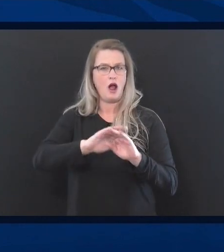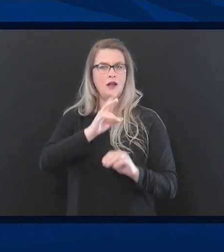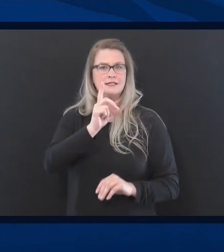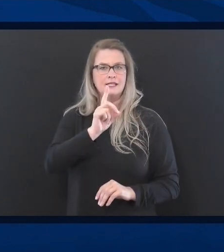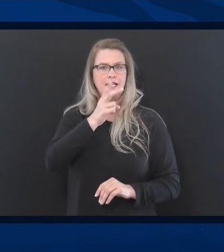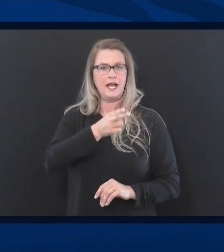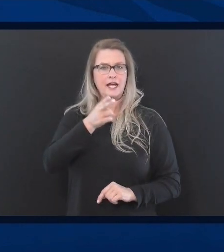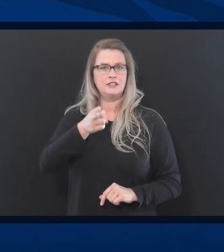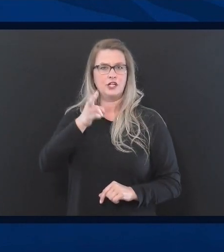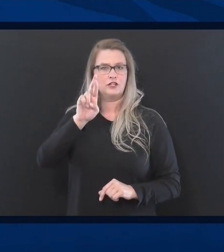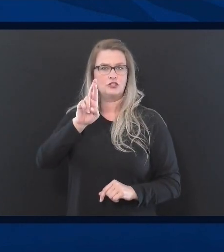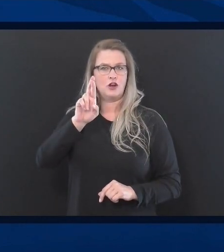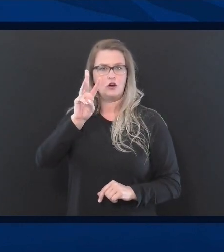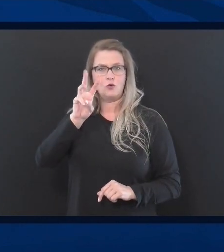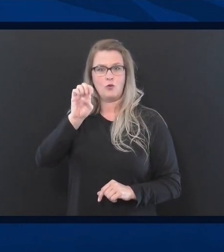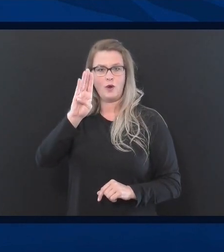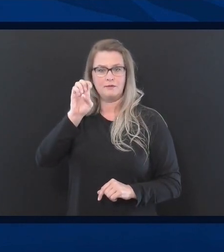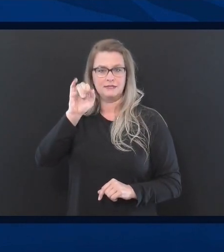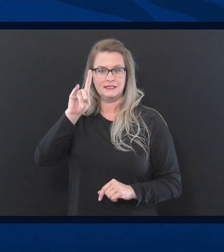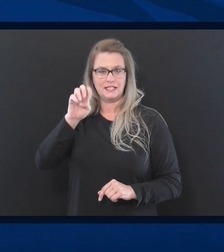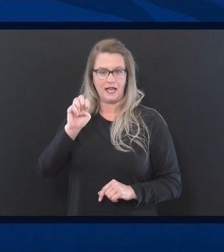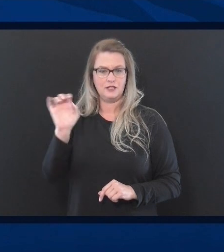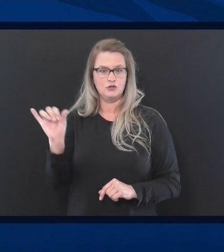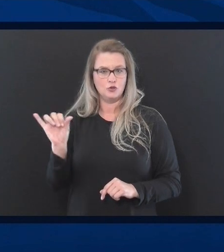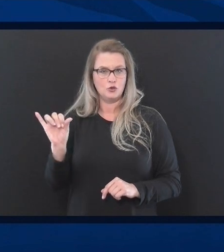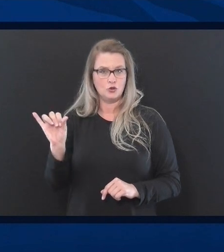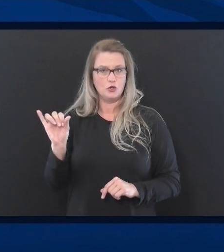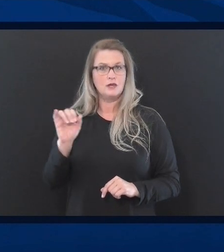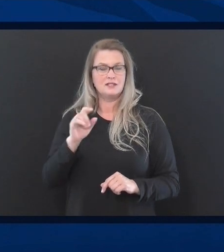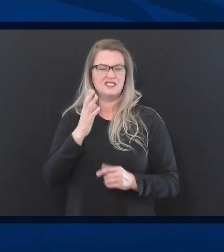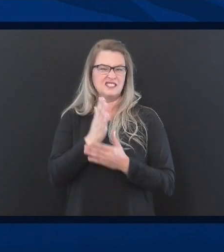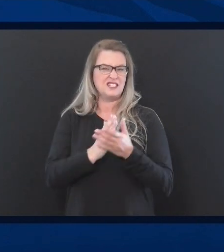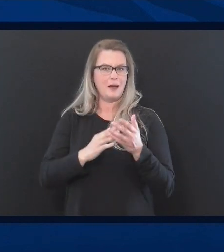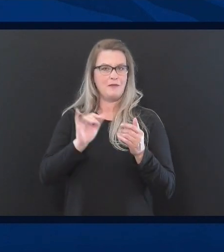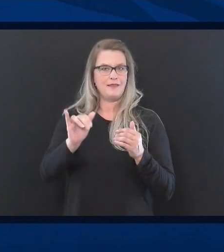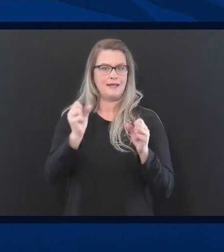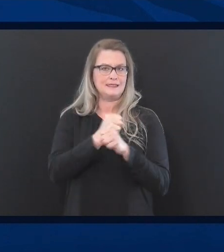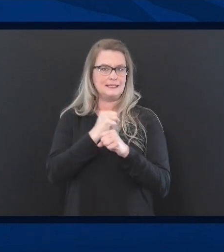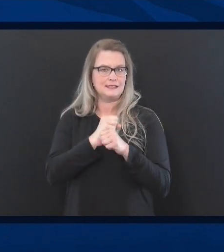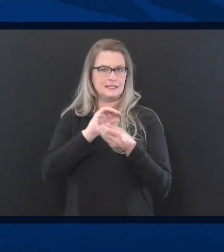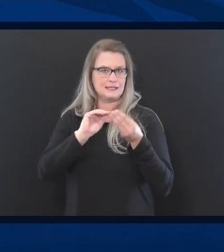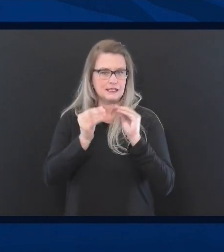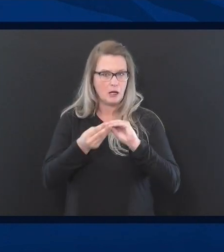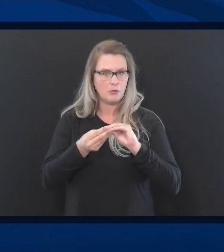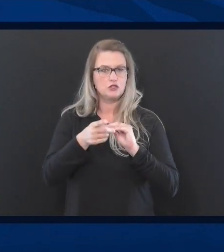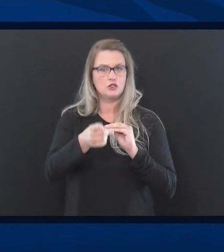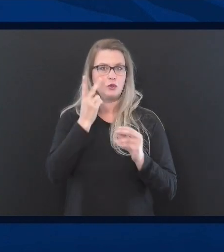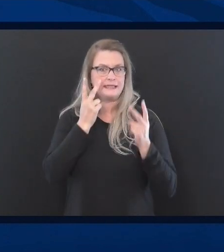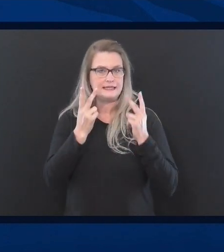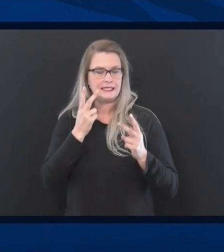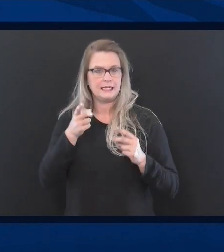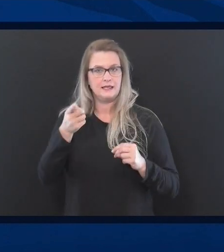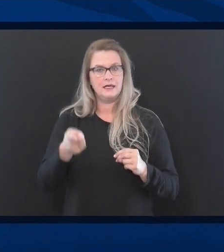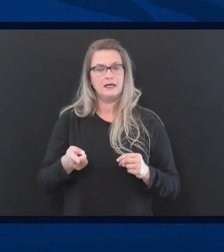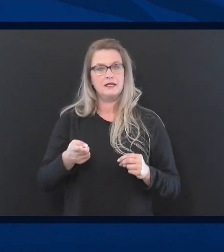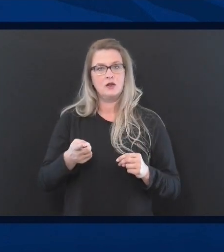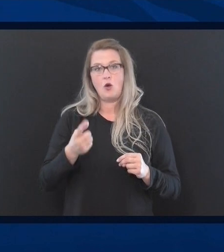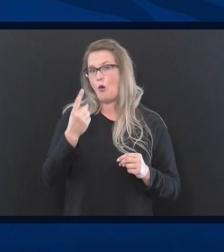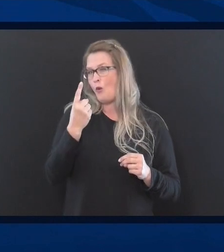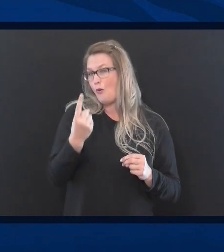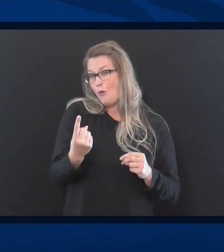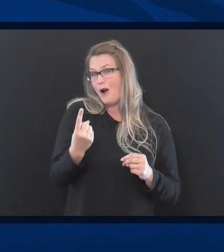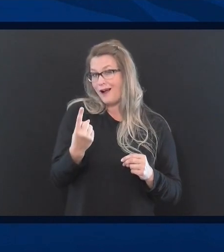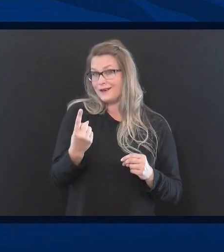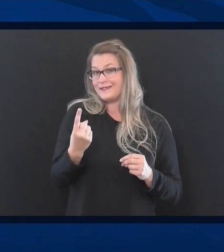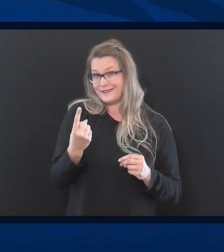DHHR website as well. But just to go over some of the statistics, and I think that one of the issues that